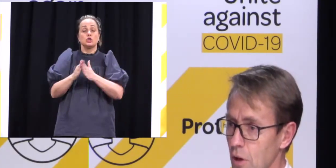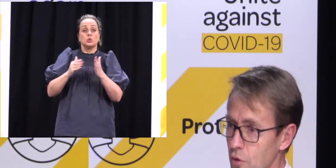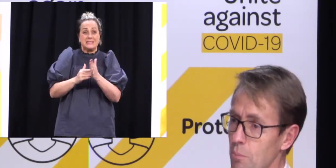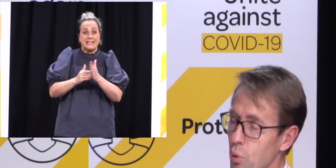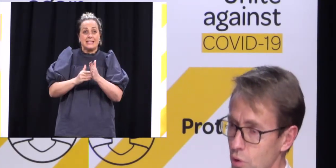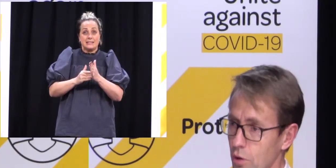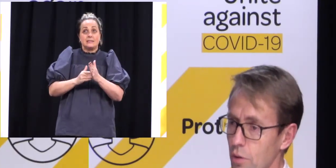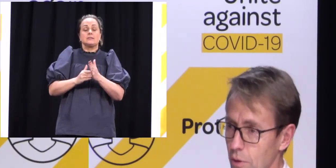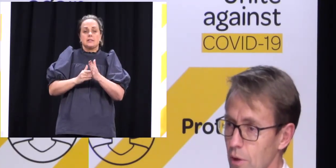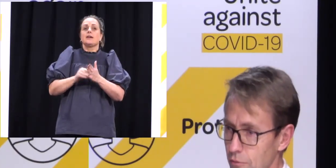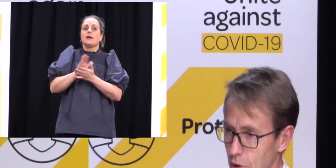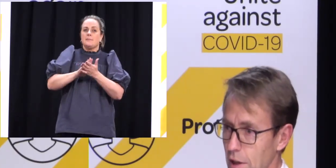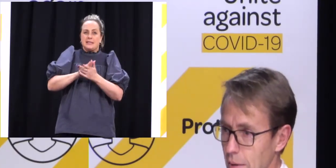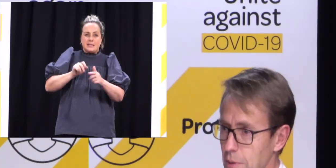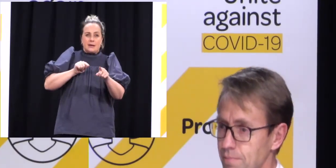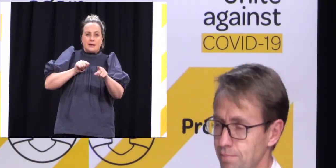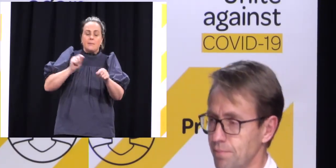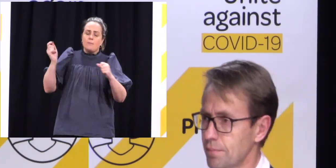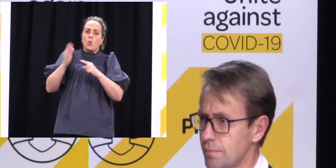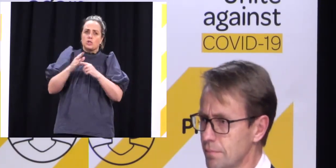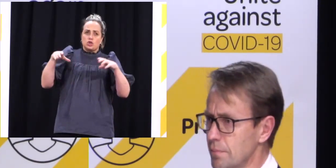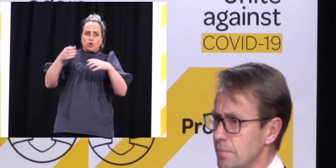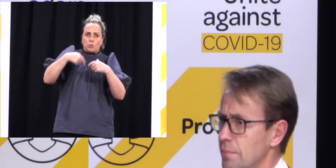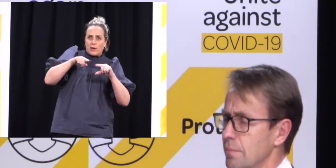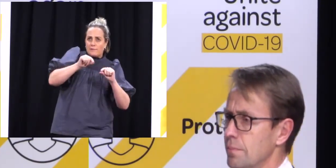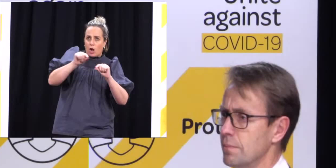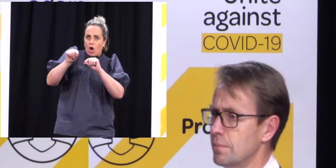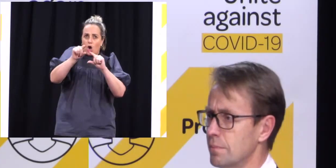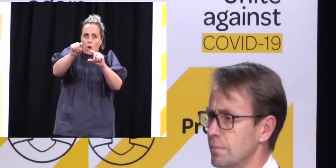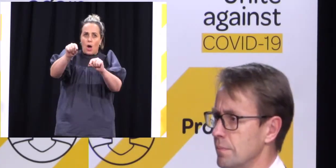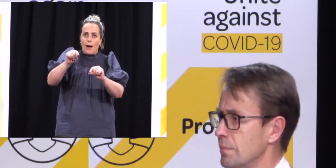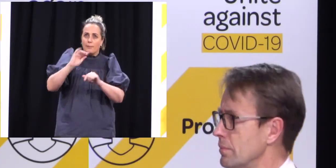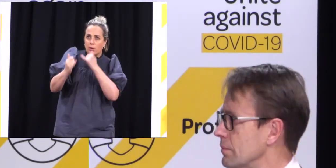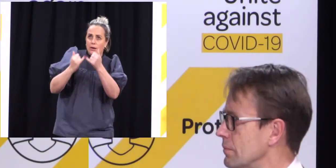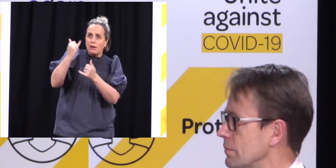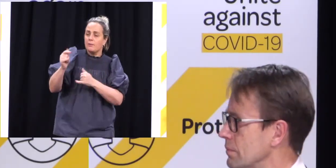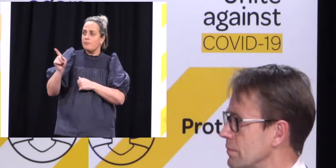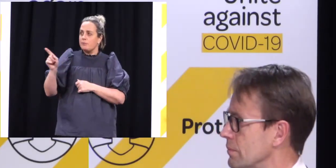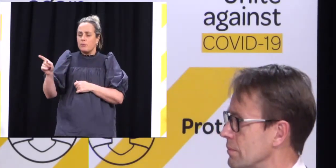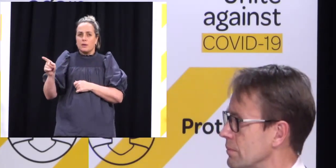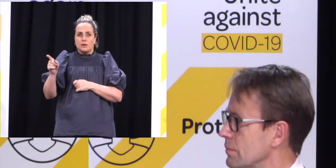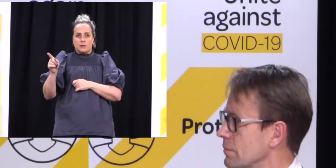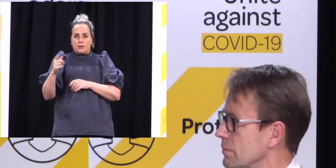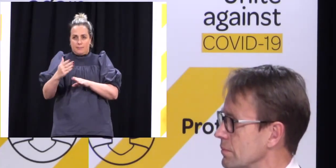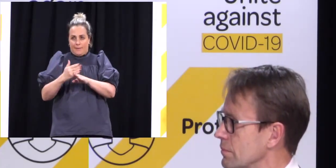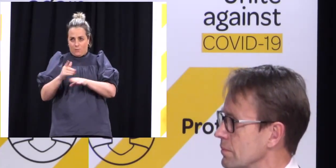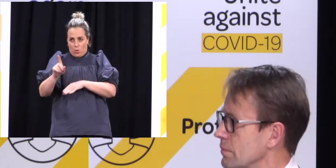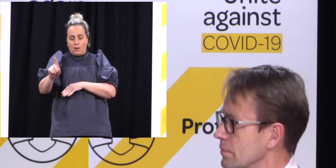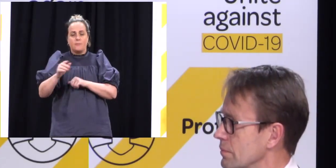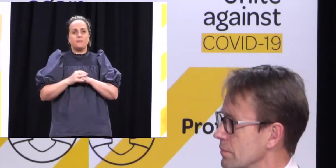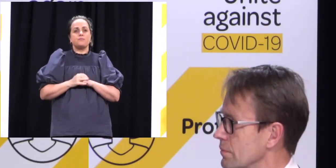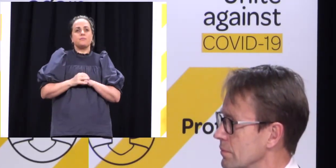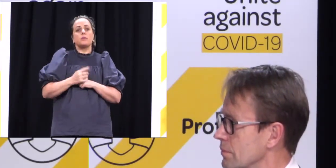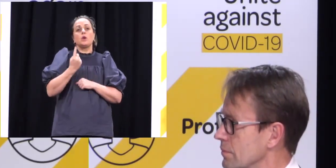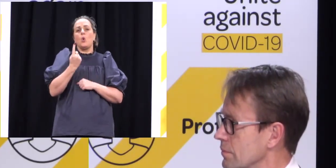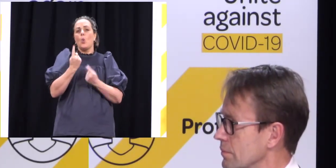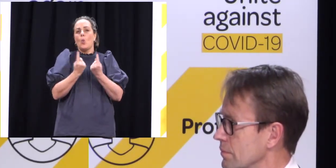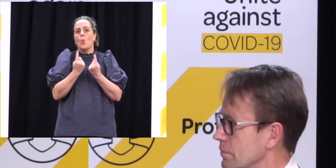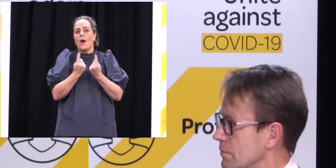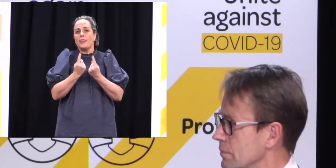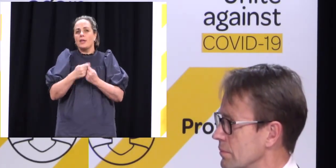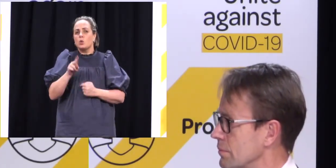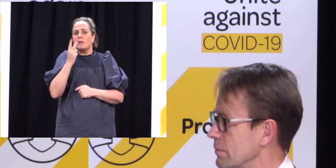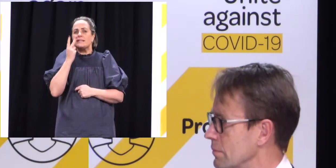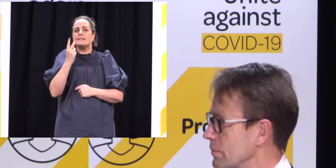a very important group that we're following up. One final, if I may just make an observation before I come to you, Jane. One of the things that we're seeing